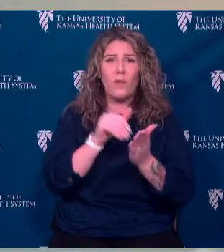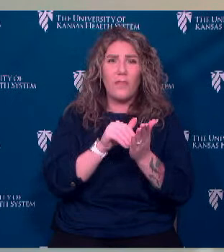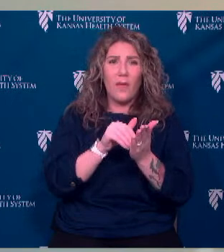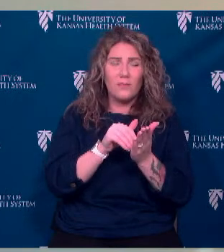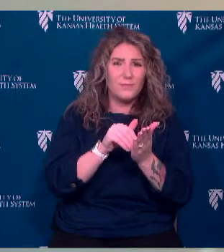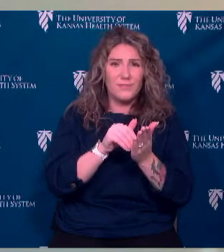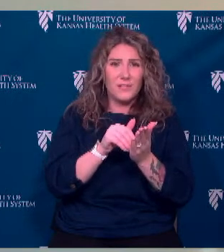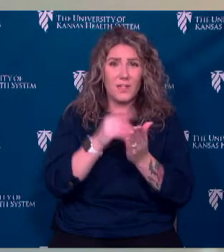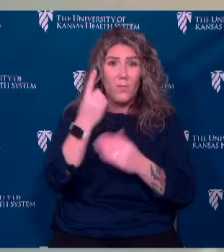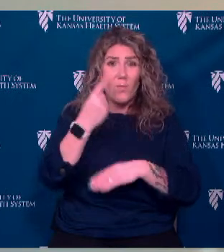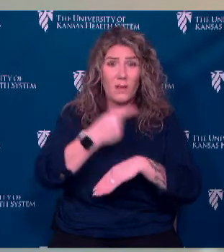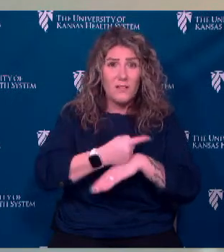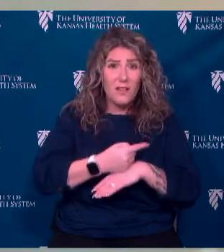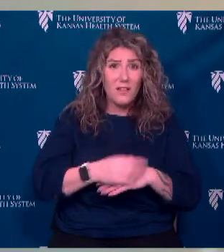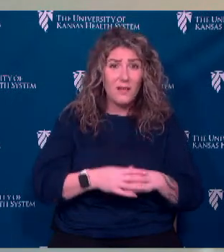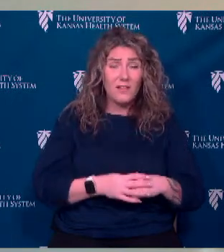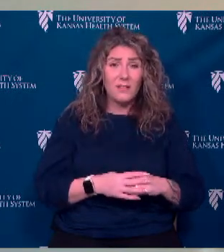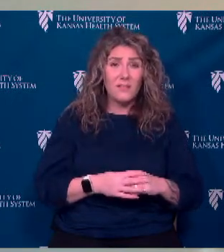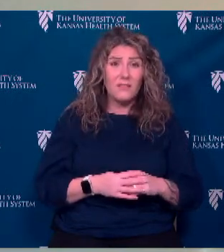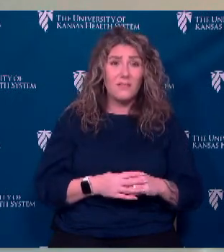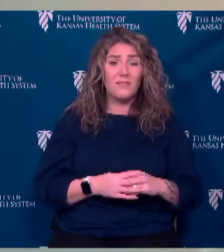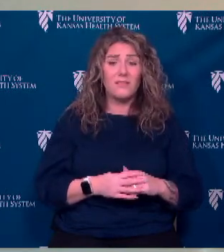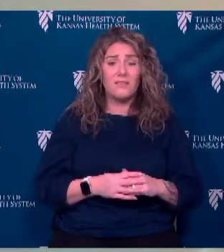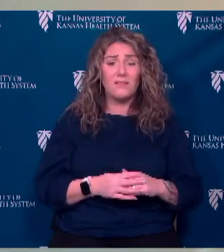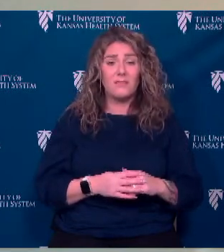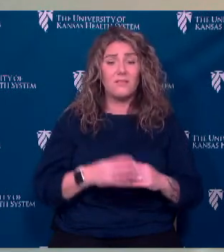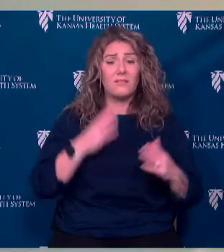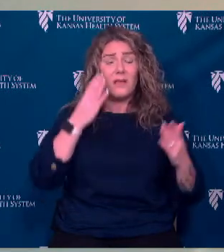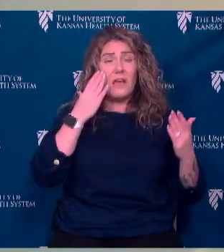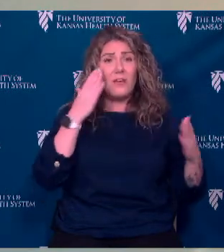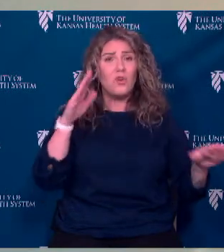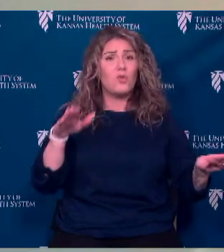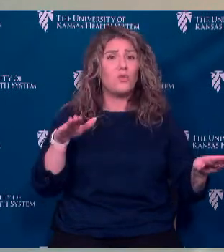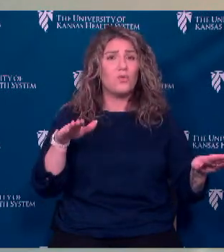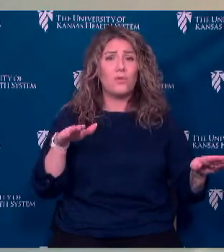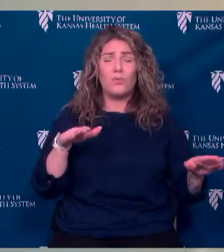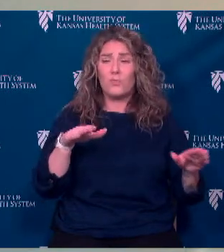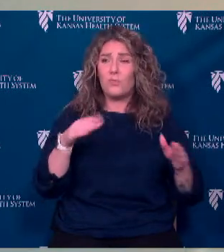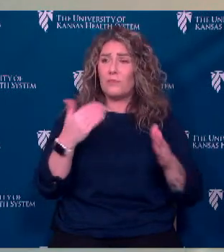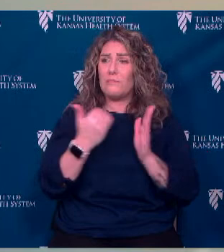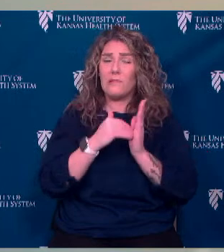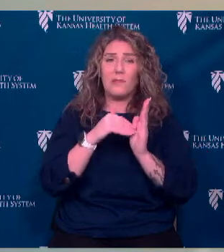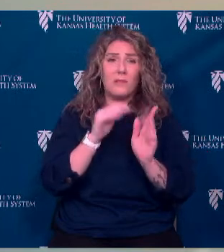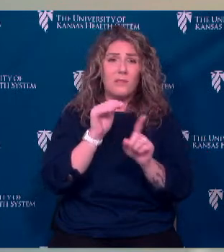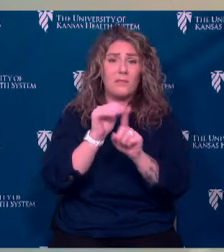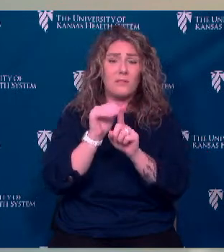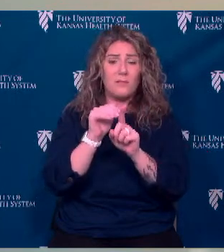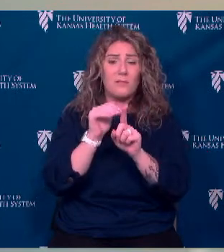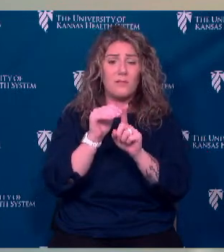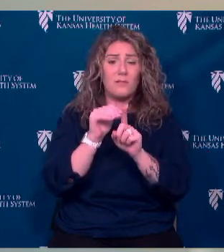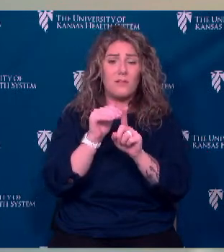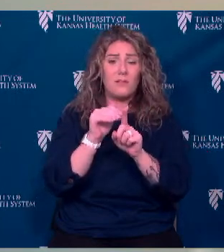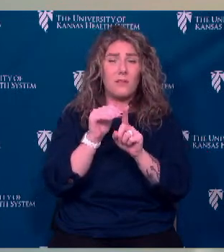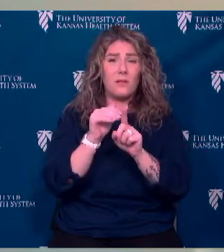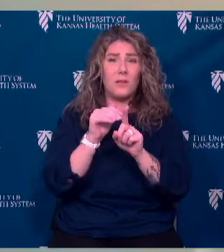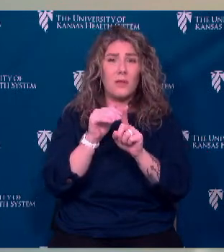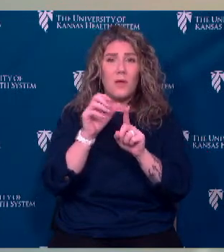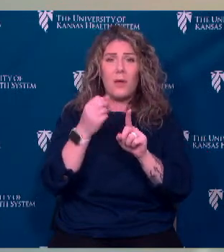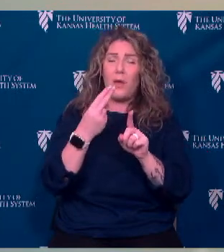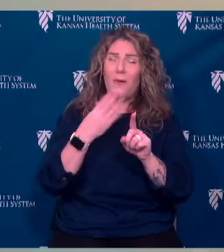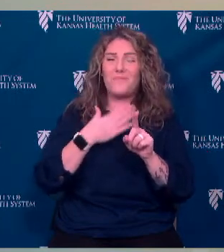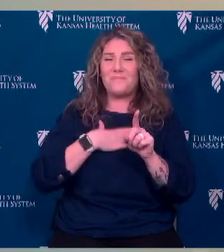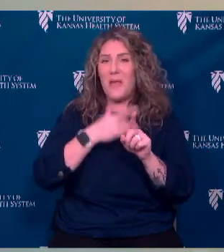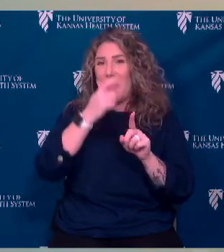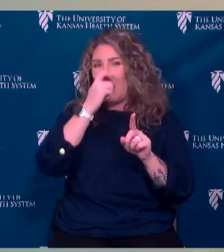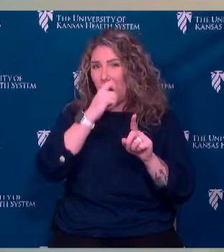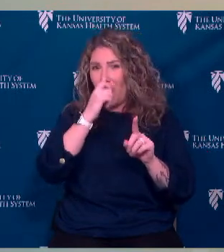day. So I don't know. Again, a reminder that oh my cold, that's what Stites likes to